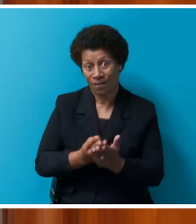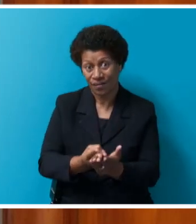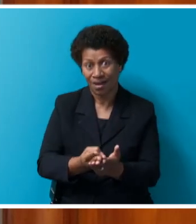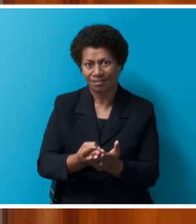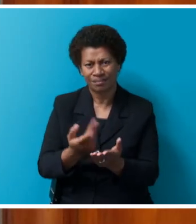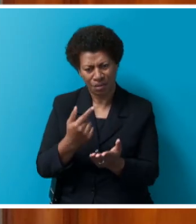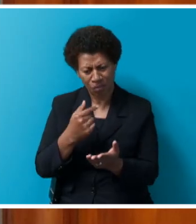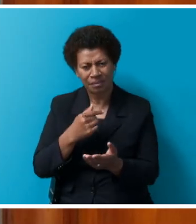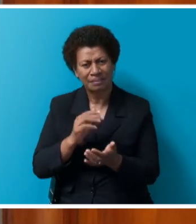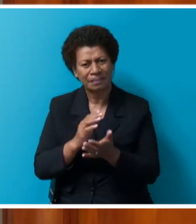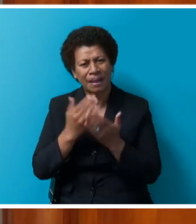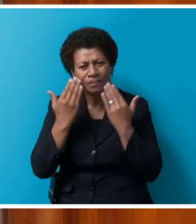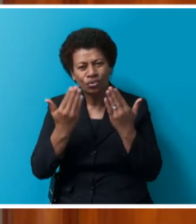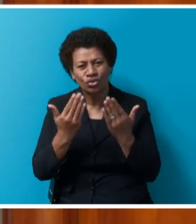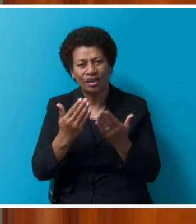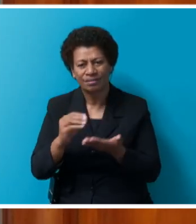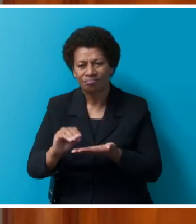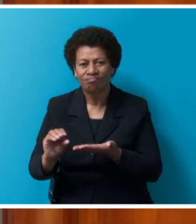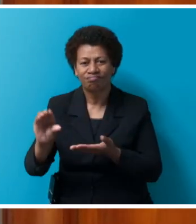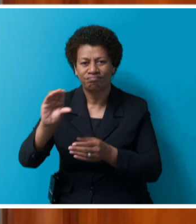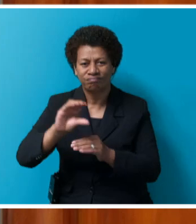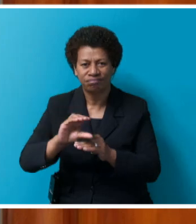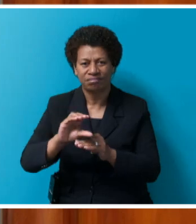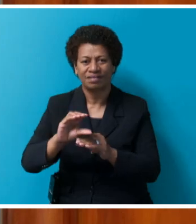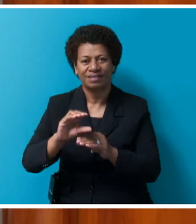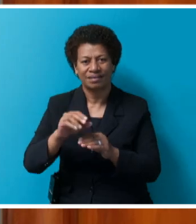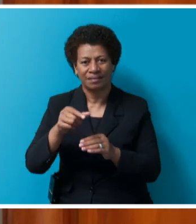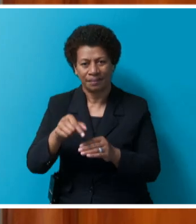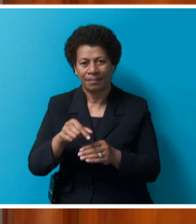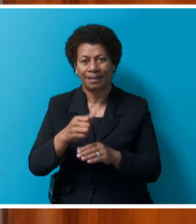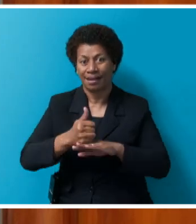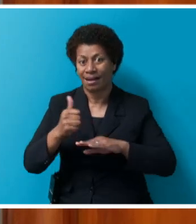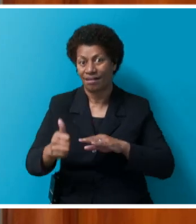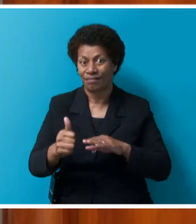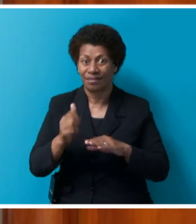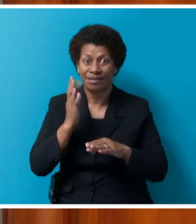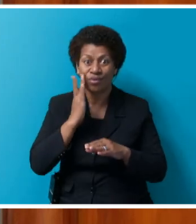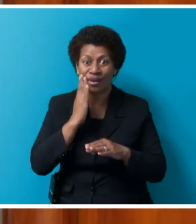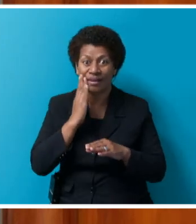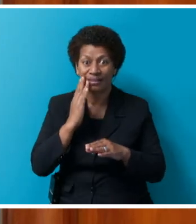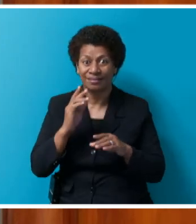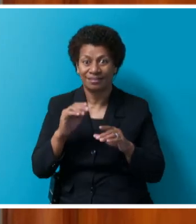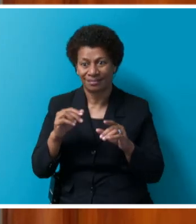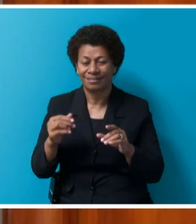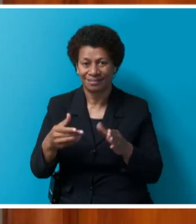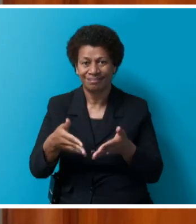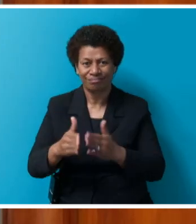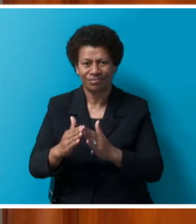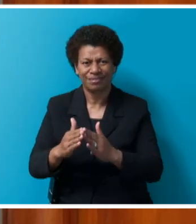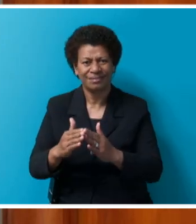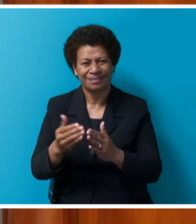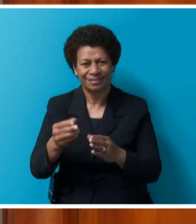welfare allowances, which our government has been progressively doing since coming into office. The reduction in VAT